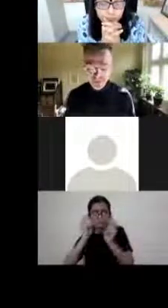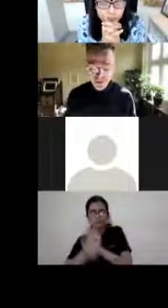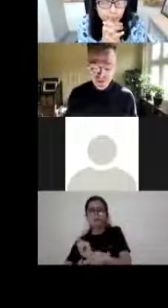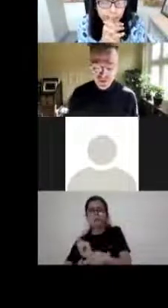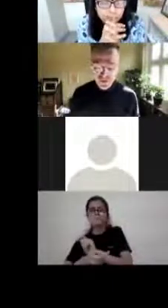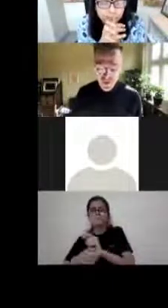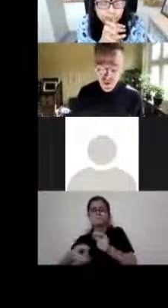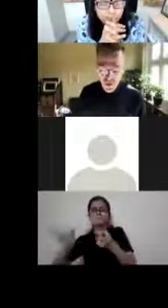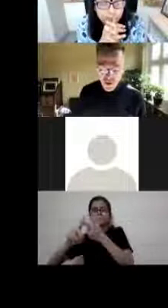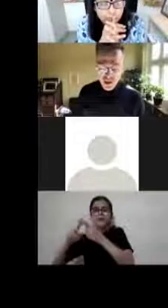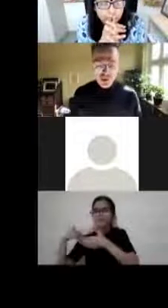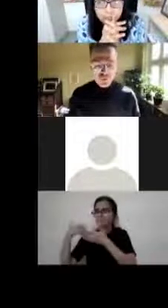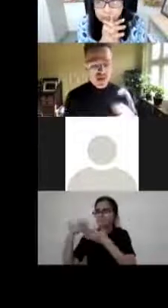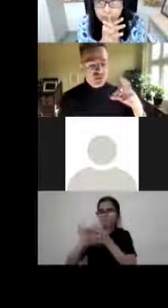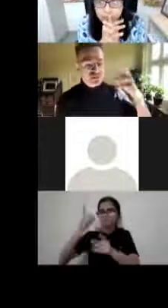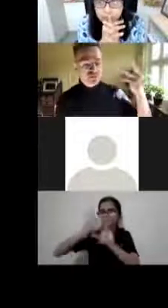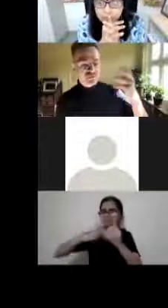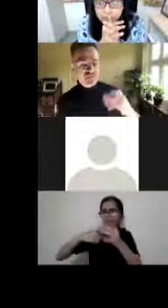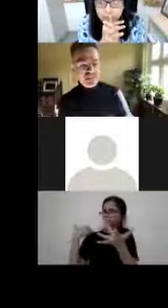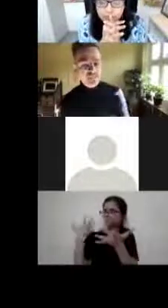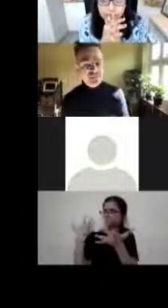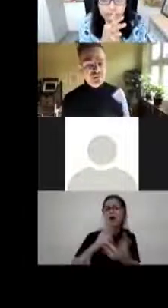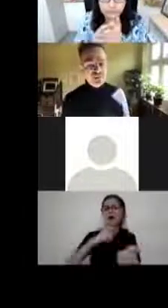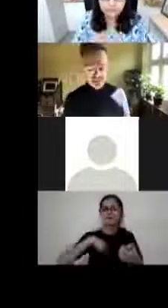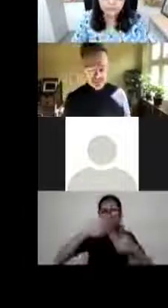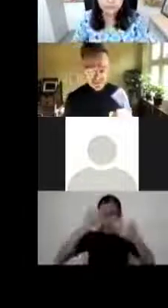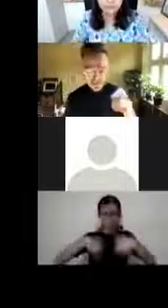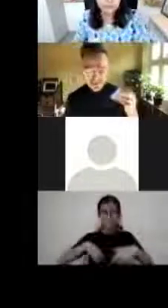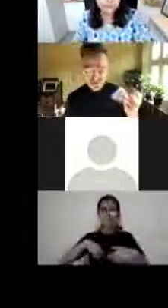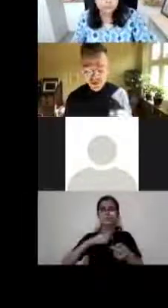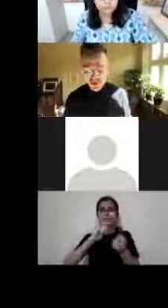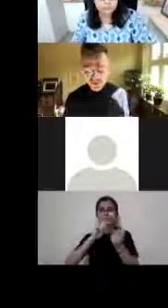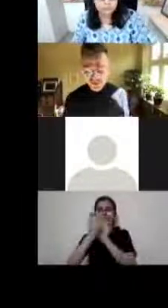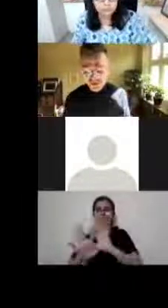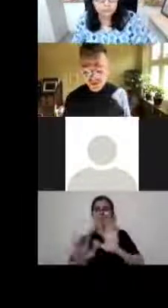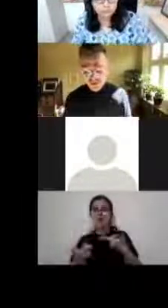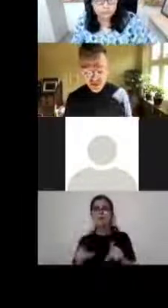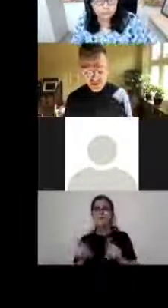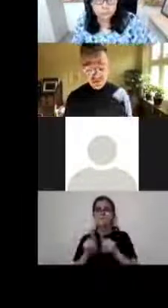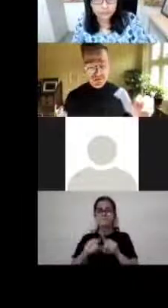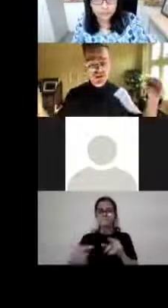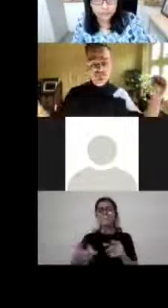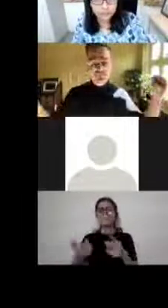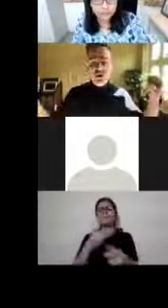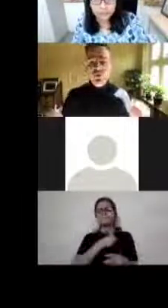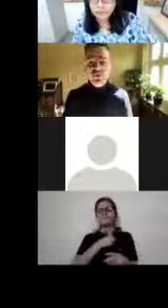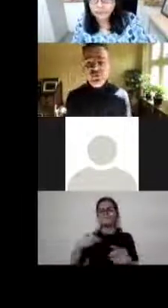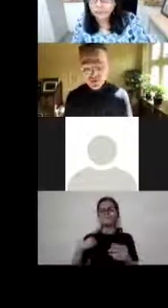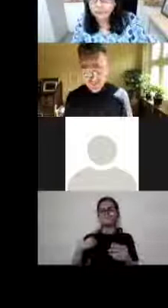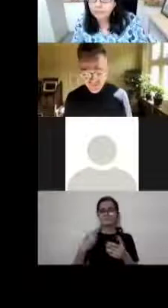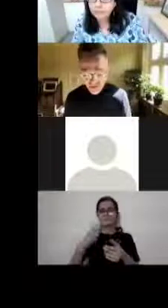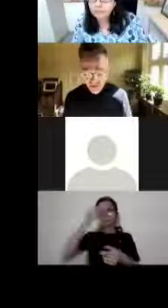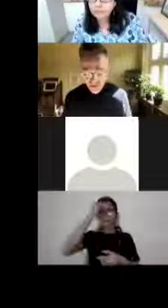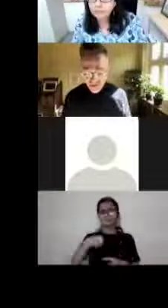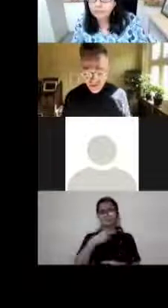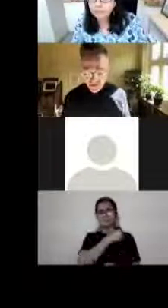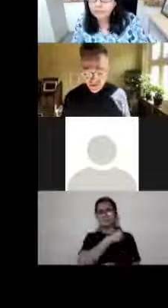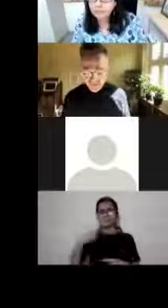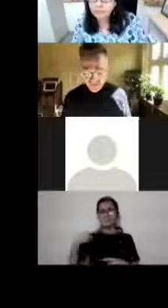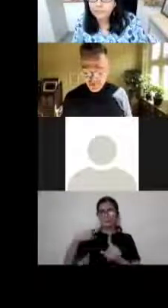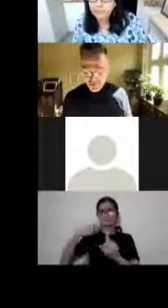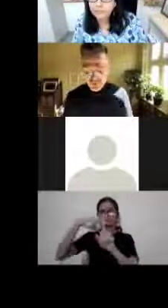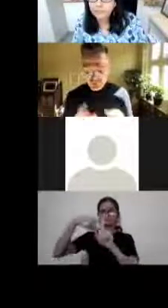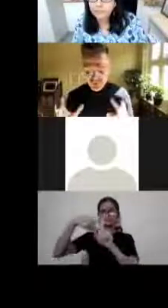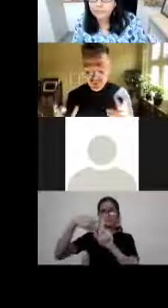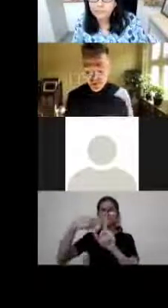centuries. So we are using, for example, the depiction of Jesus Christ on the cross as